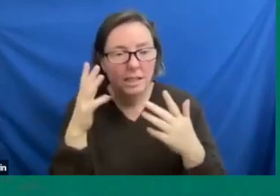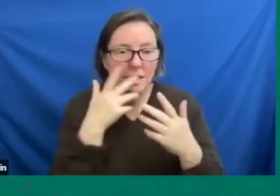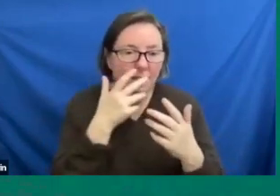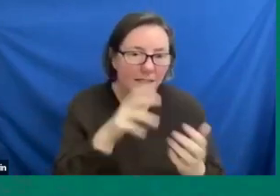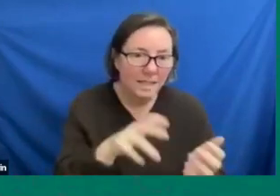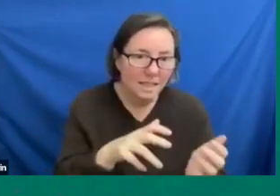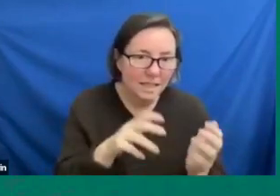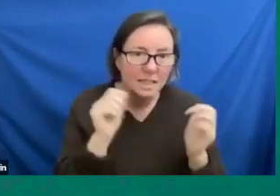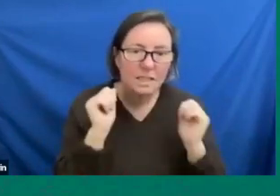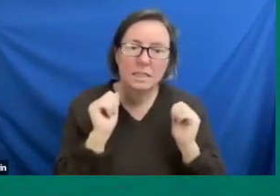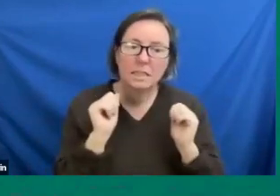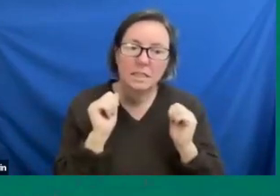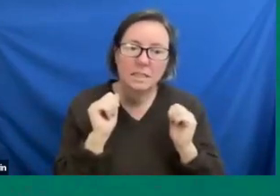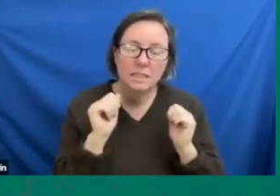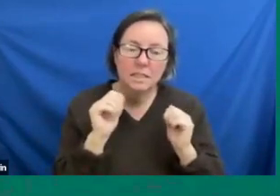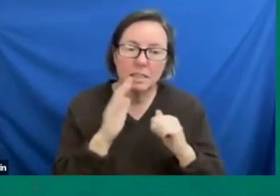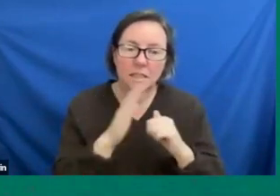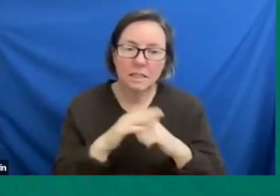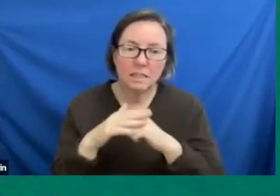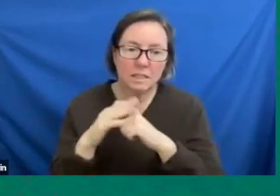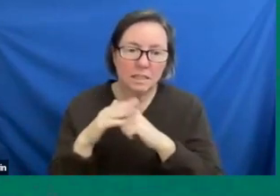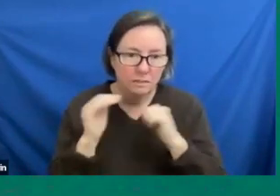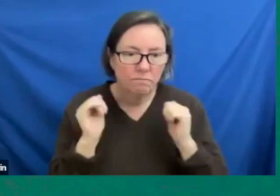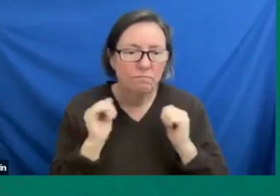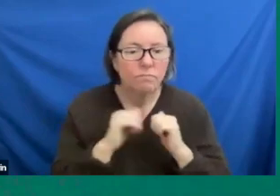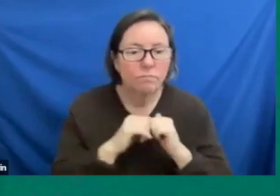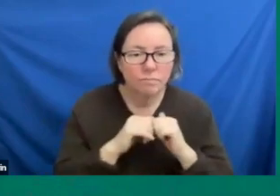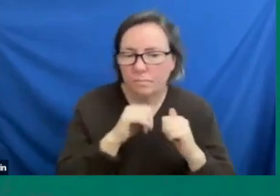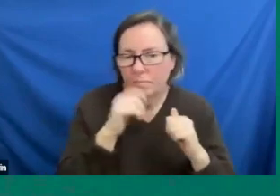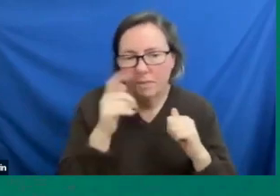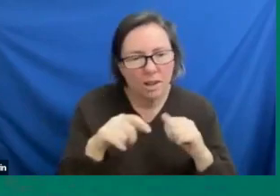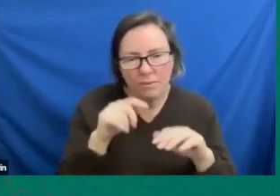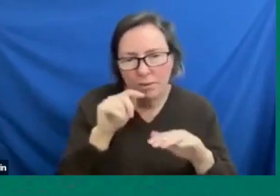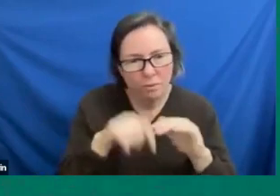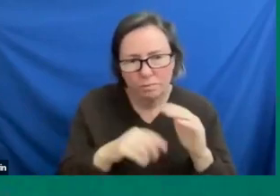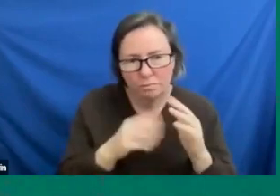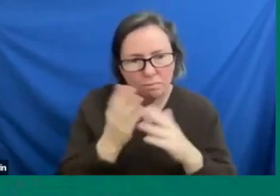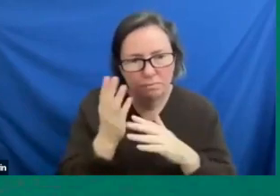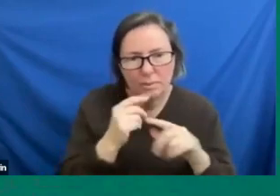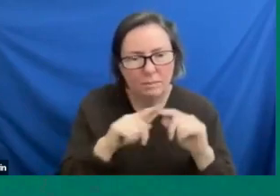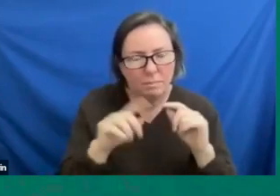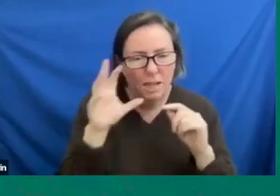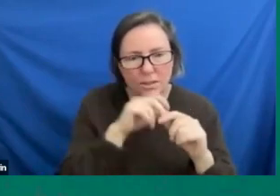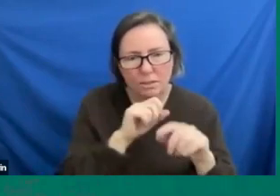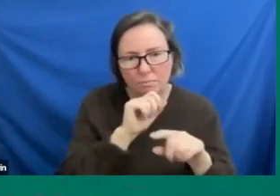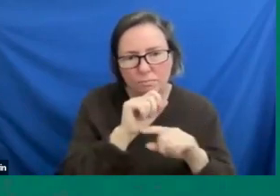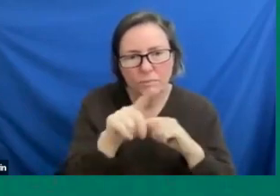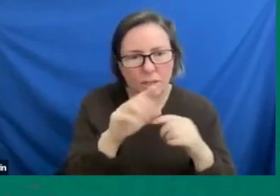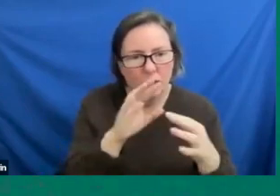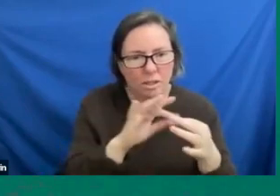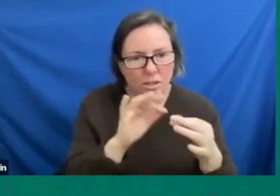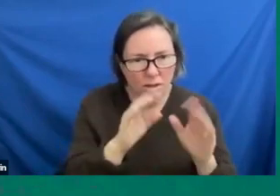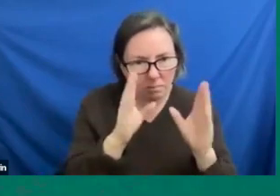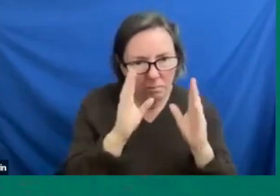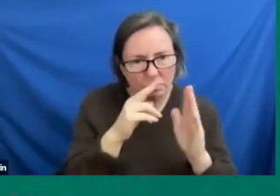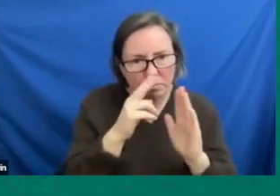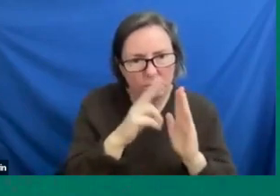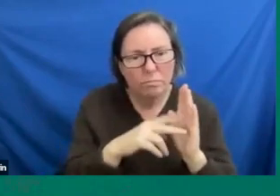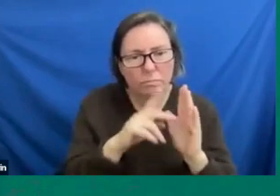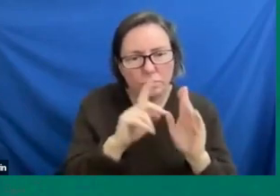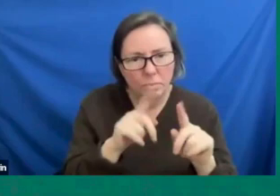that I allude to in my comments. I don't need to go into here. I assume the comment will be taken seriously and responded